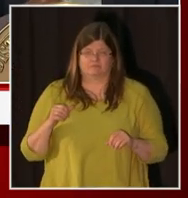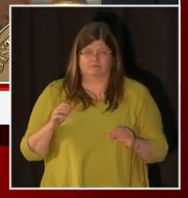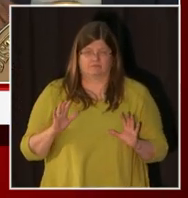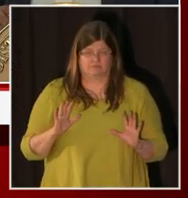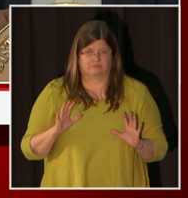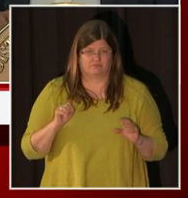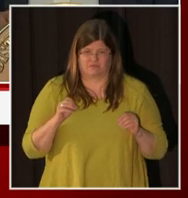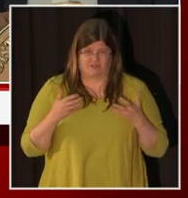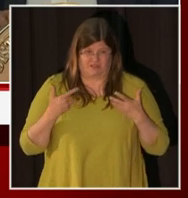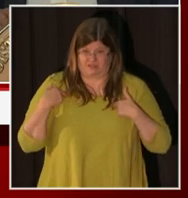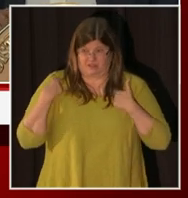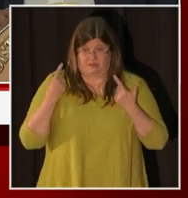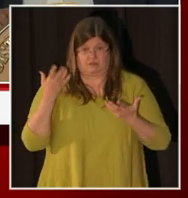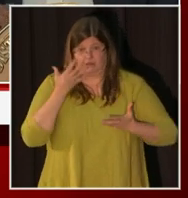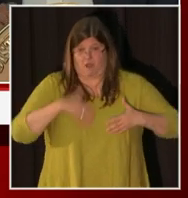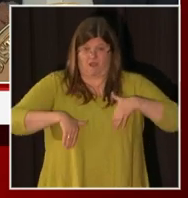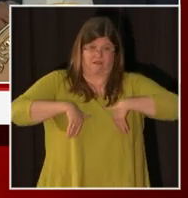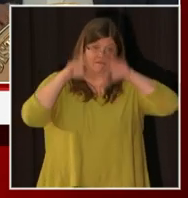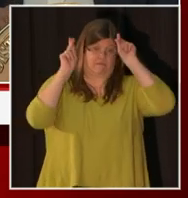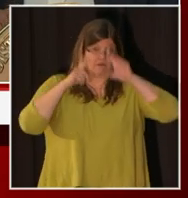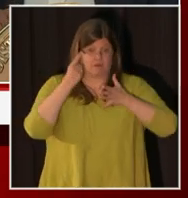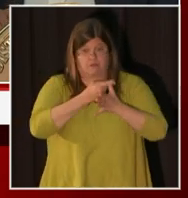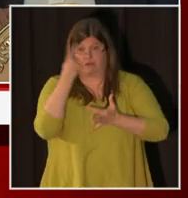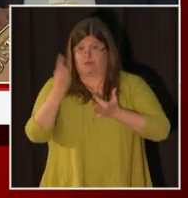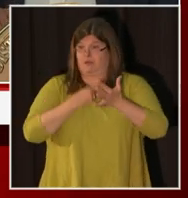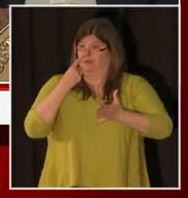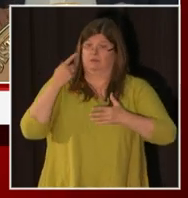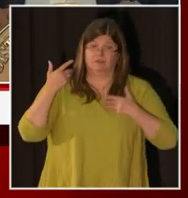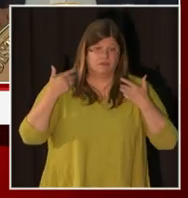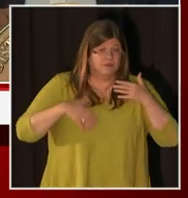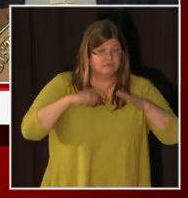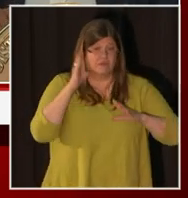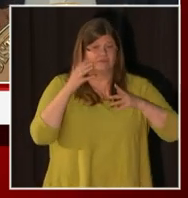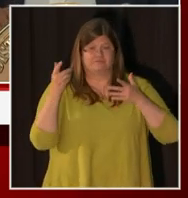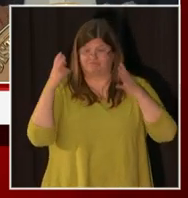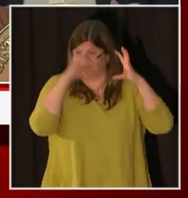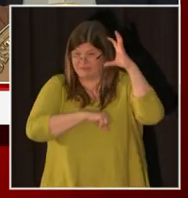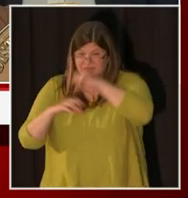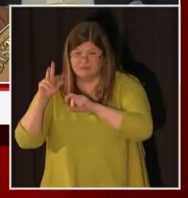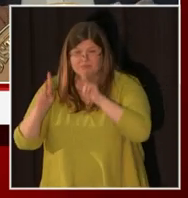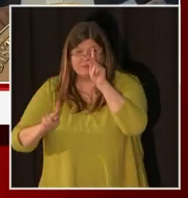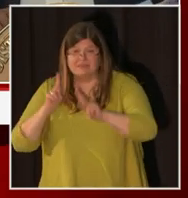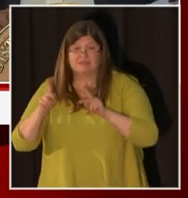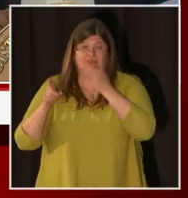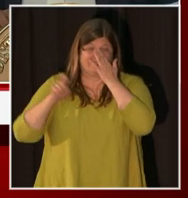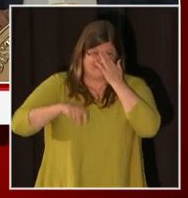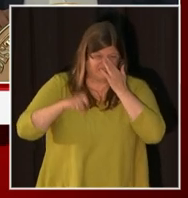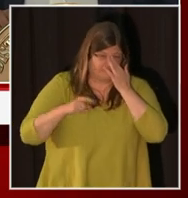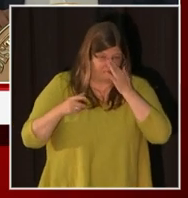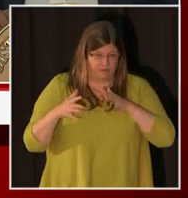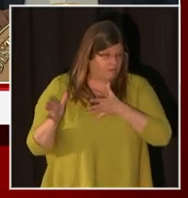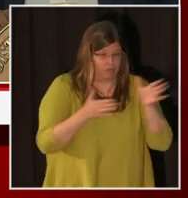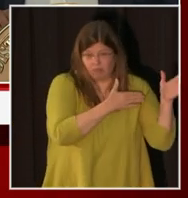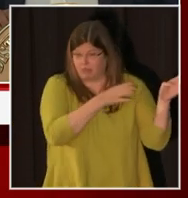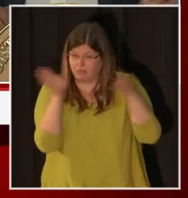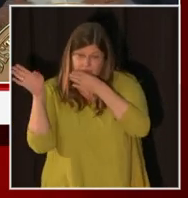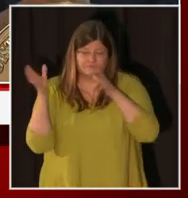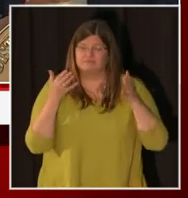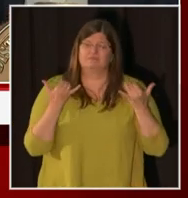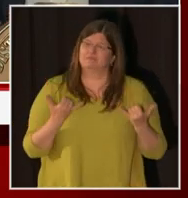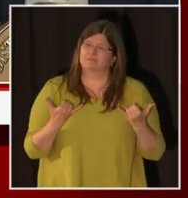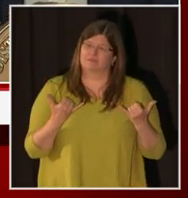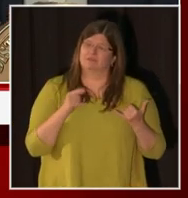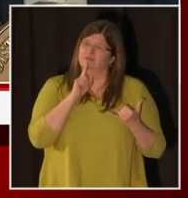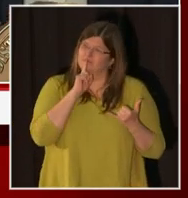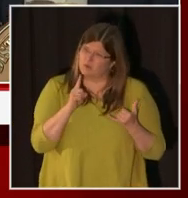in a way that doesn't prioritize the health and safety of our residents. So we will be deliberate and strategic in